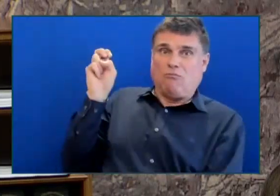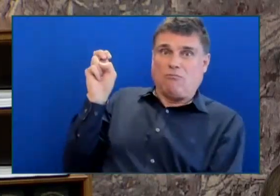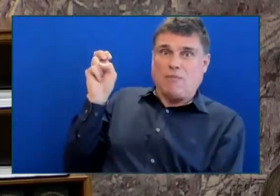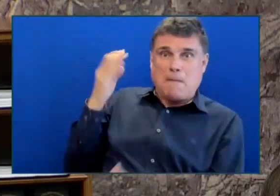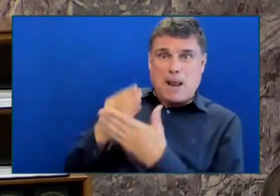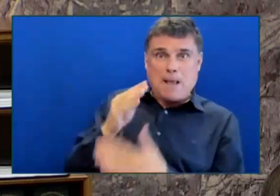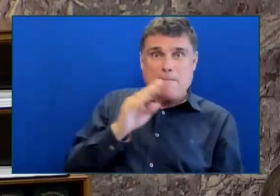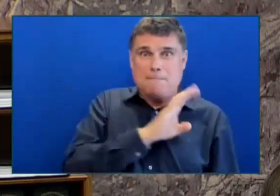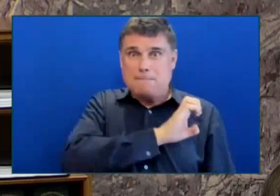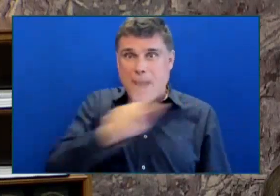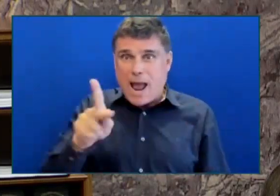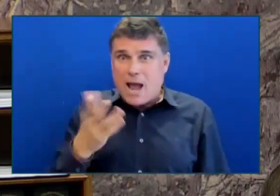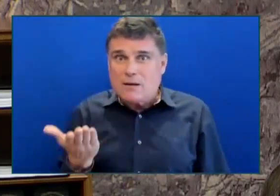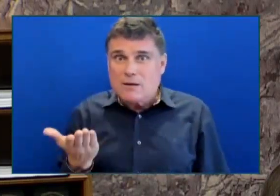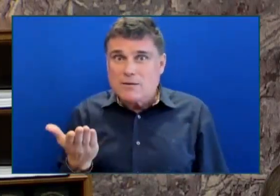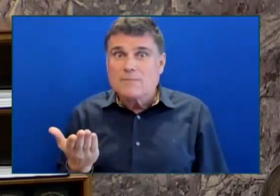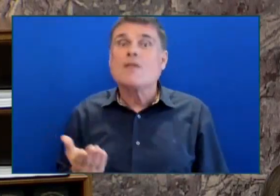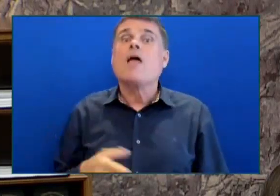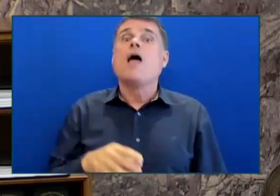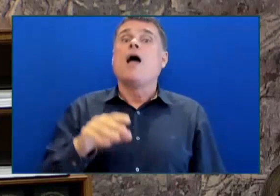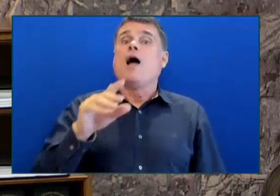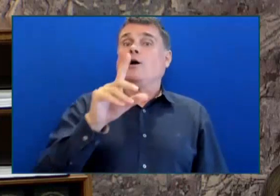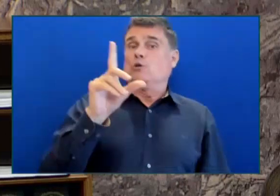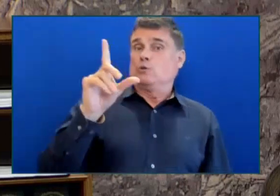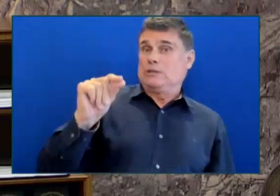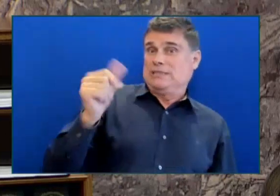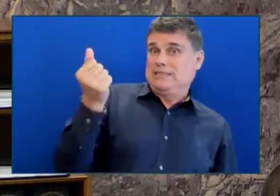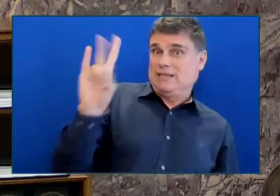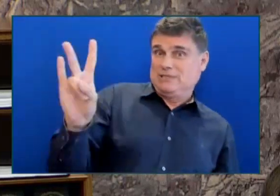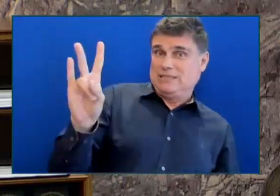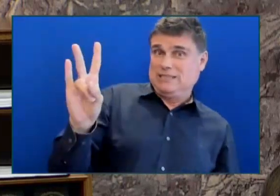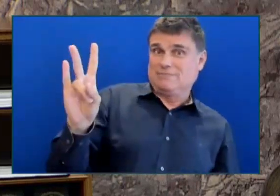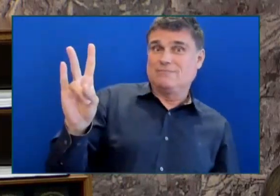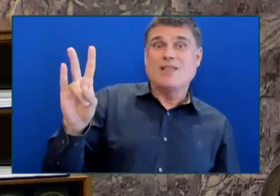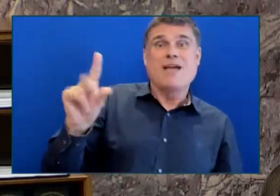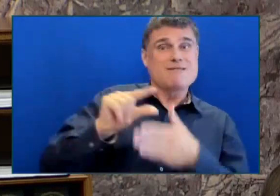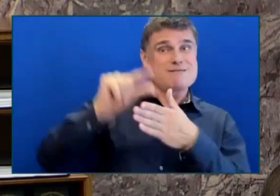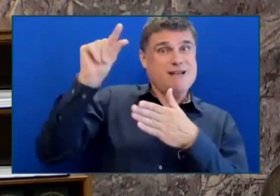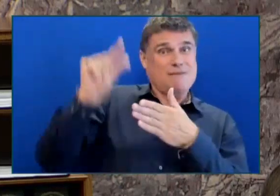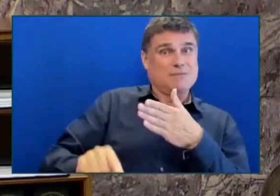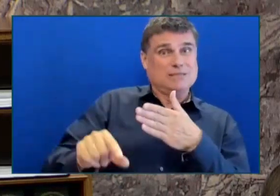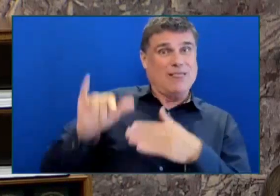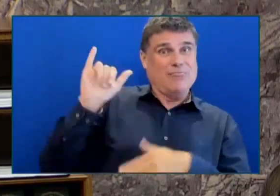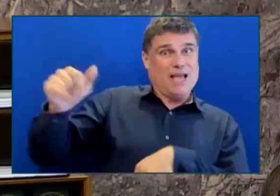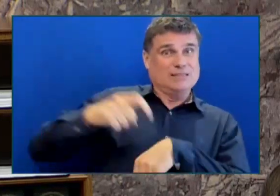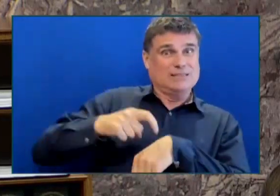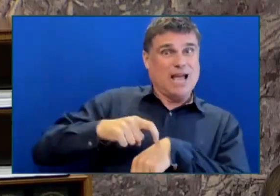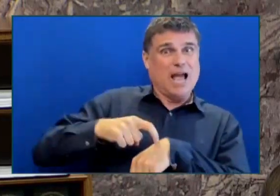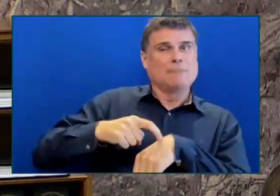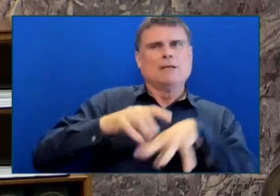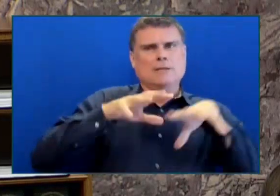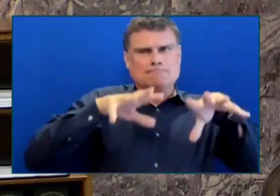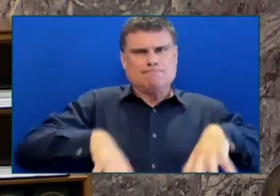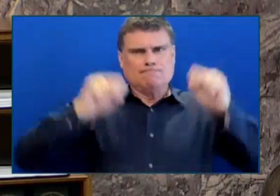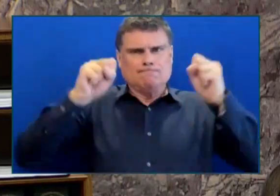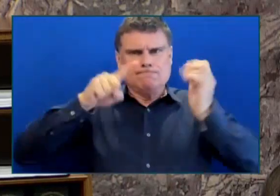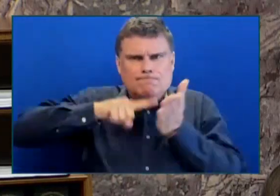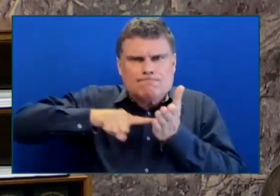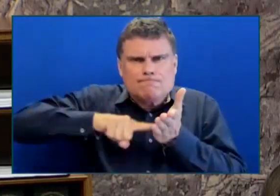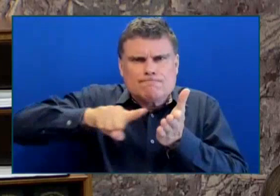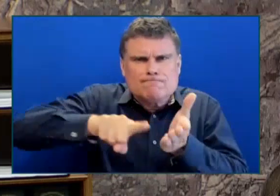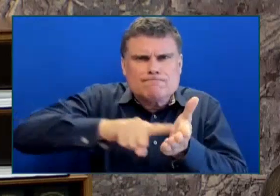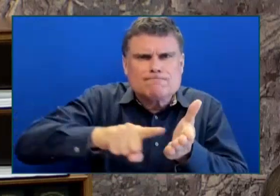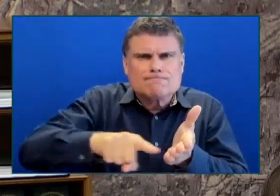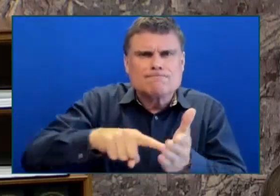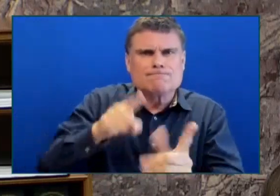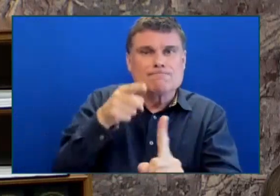also did a study to find out what was going on at Atira, and that report did cover the time the member was in office, and amazingly enough, this